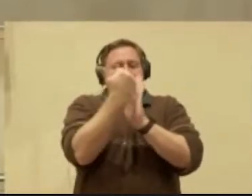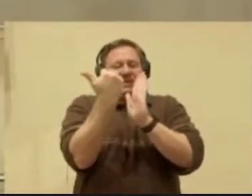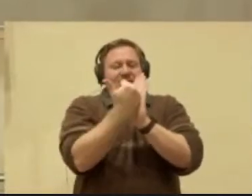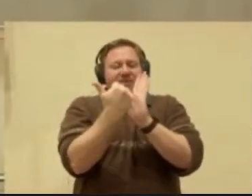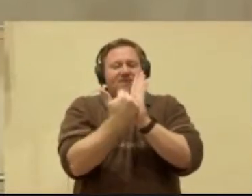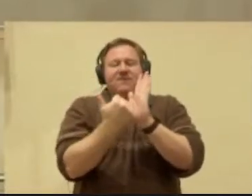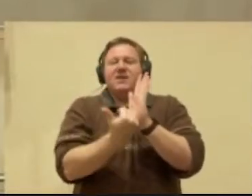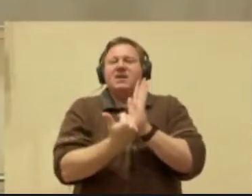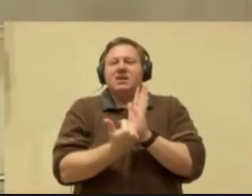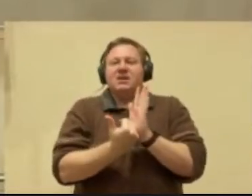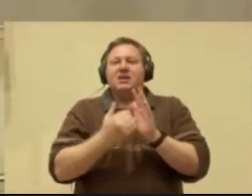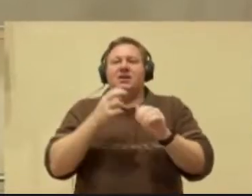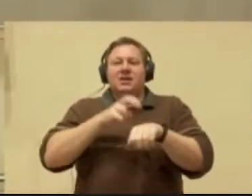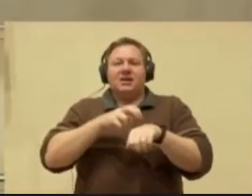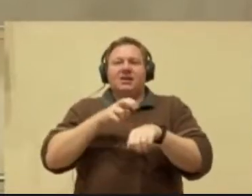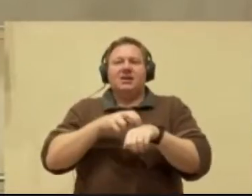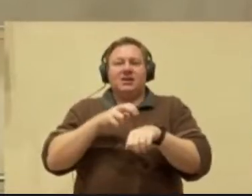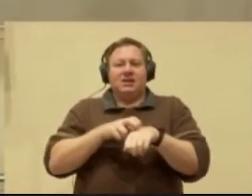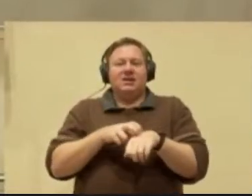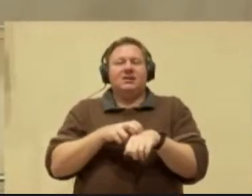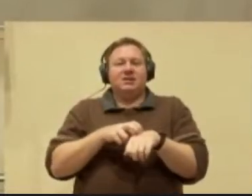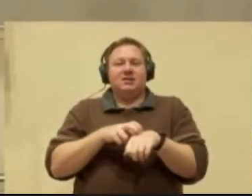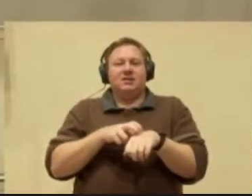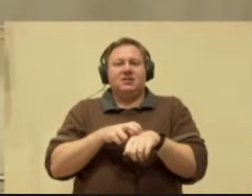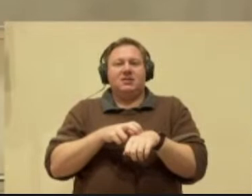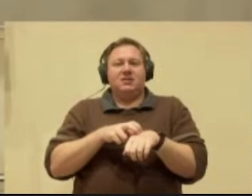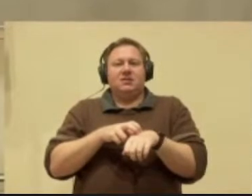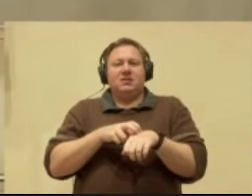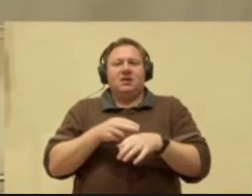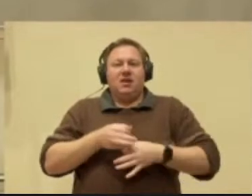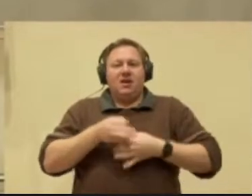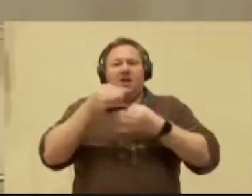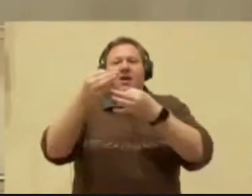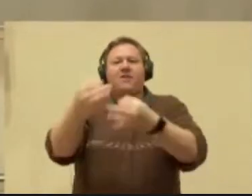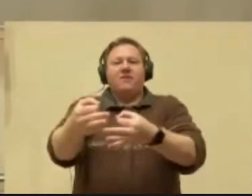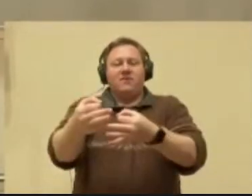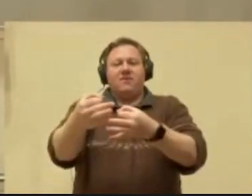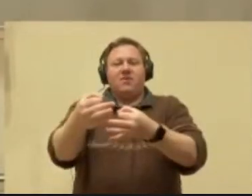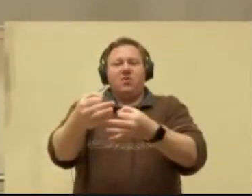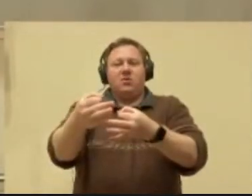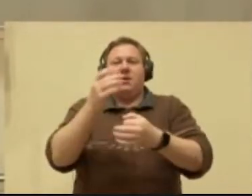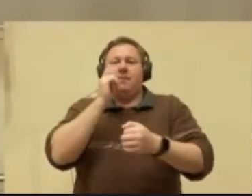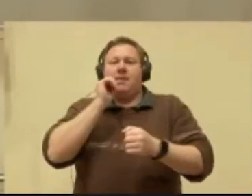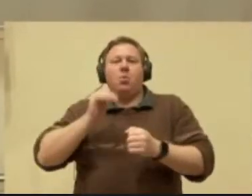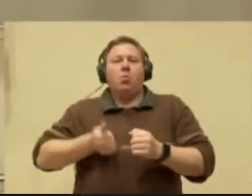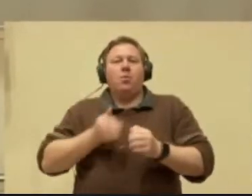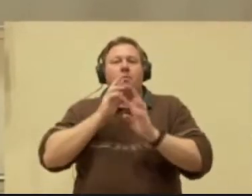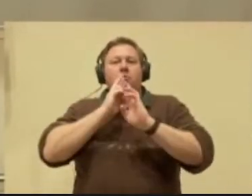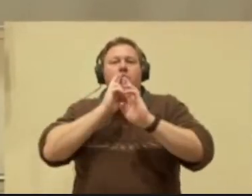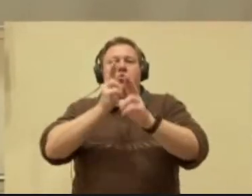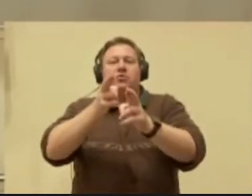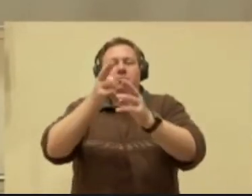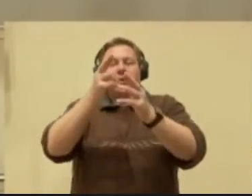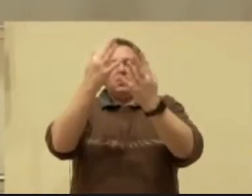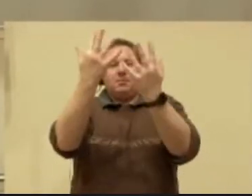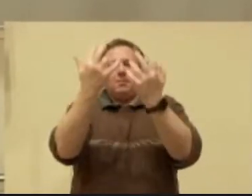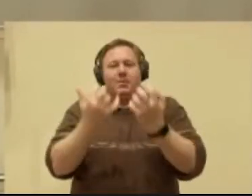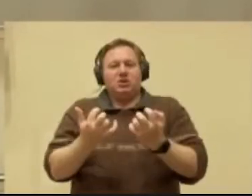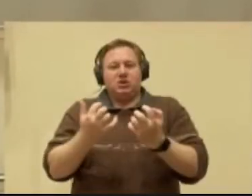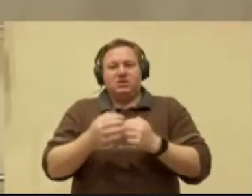threshold that is intended to advance gender responsiveness and budgeting